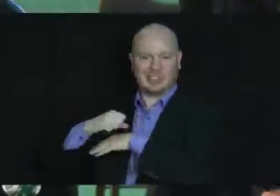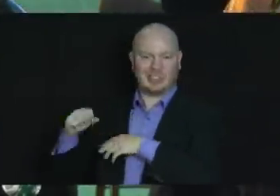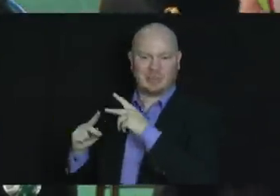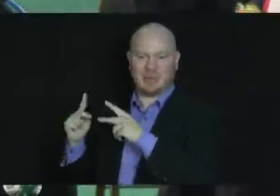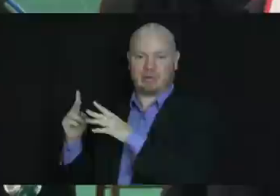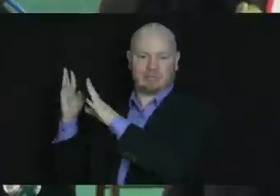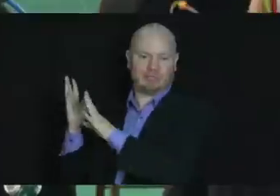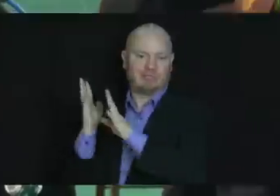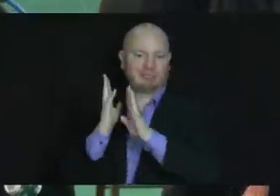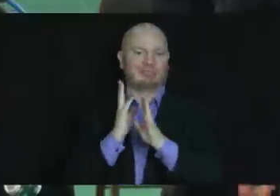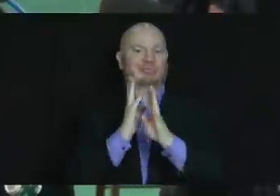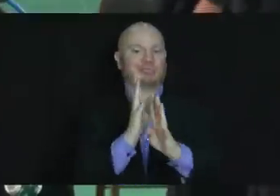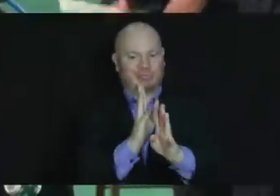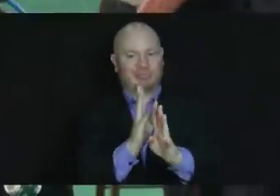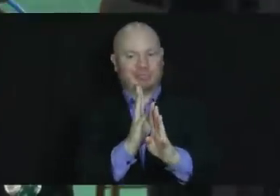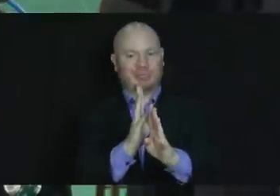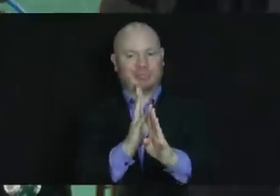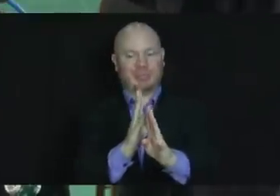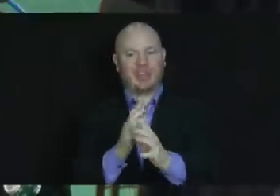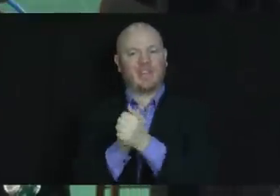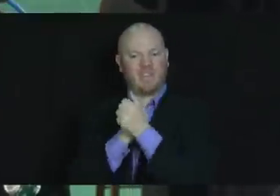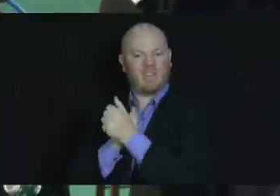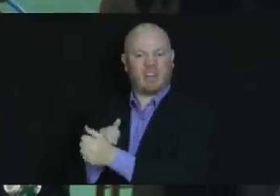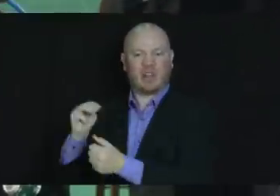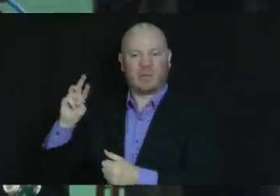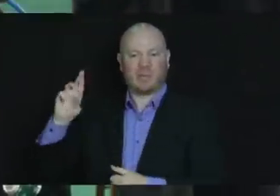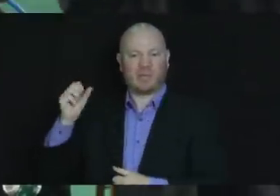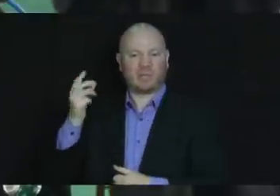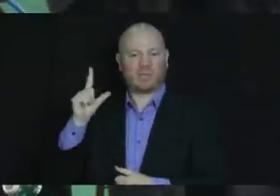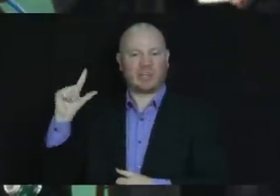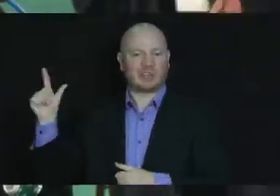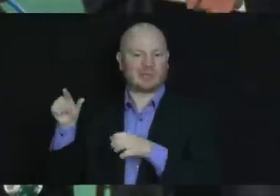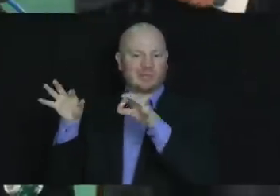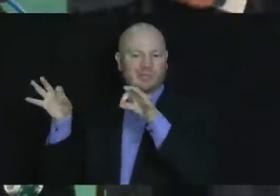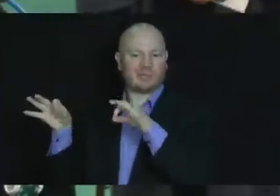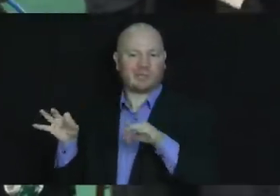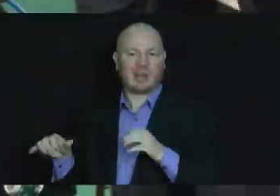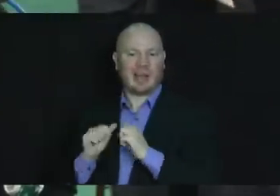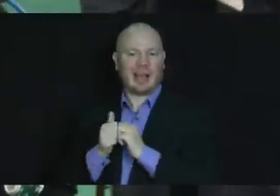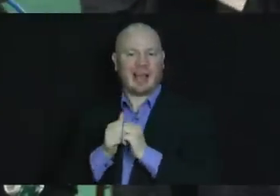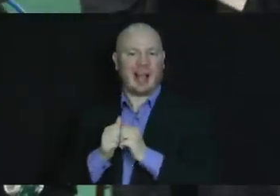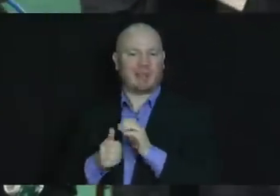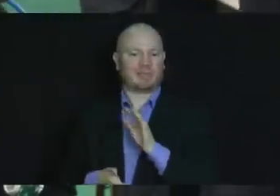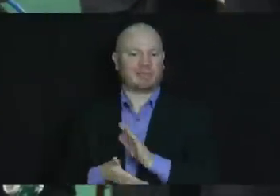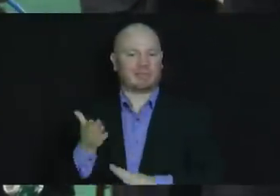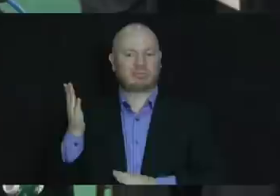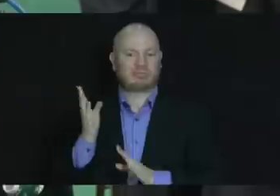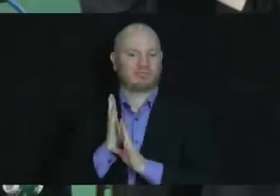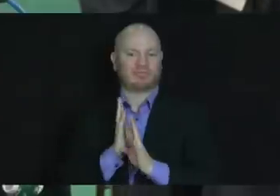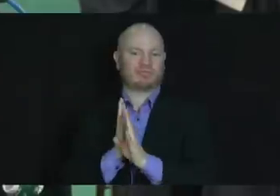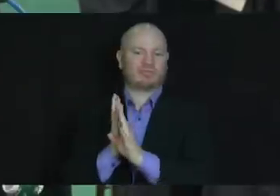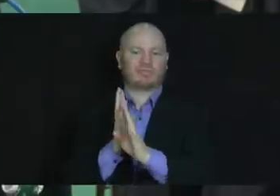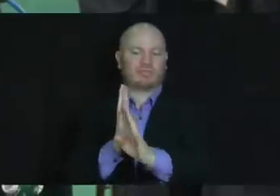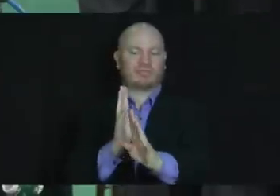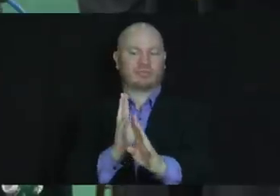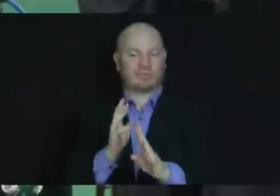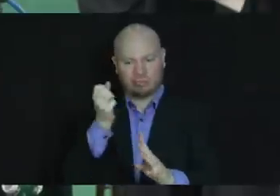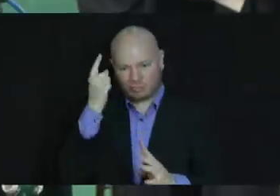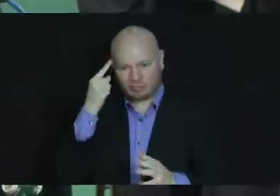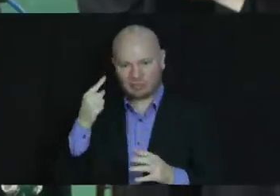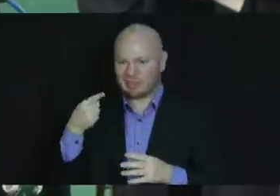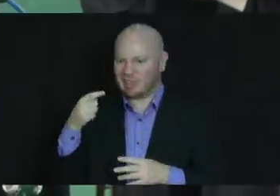ensure a safe and orderly exit from the field. You'll be able to reunite with your families outside of Gate